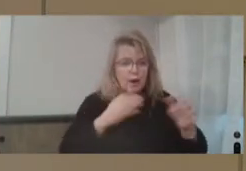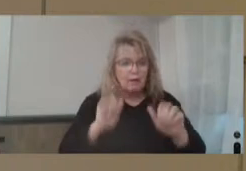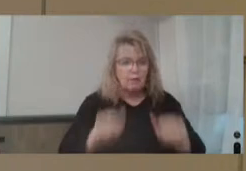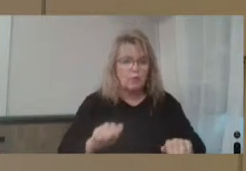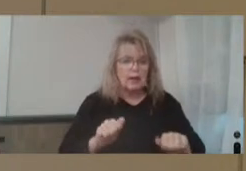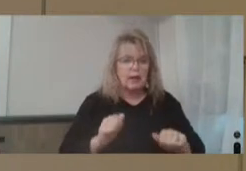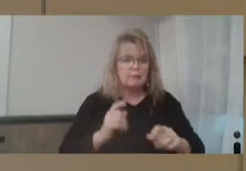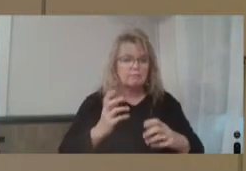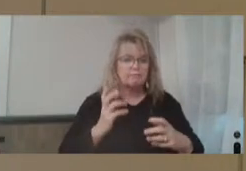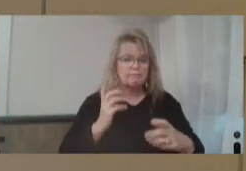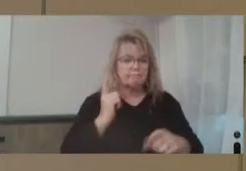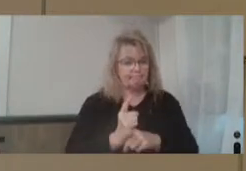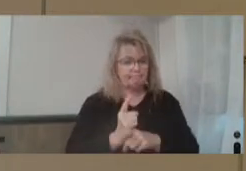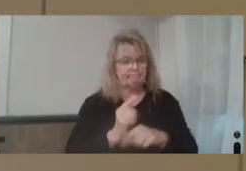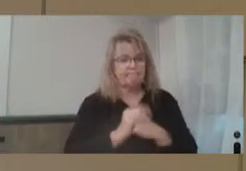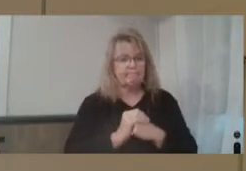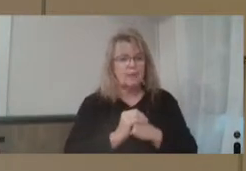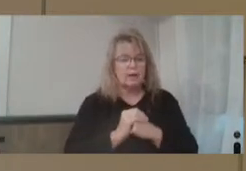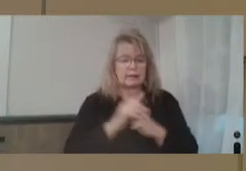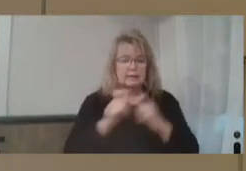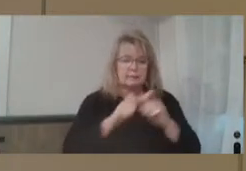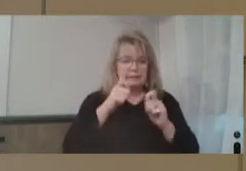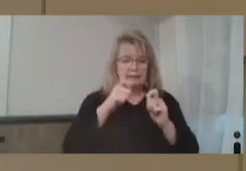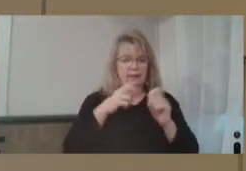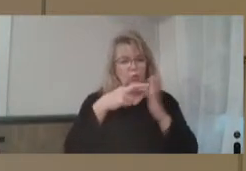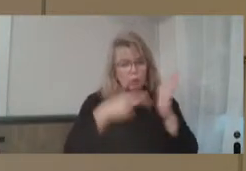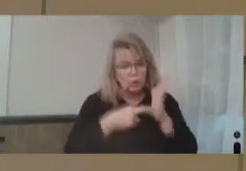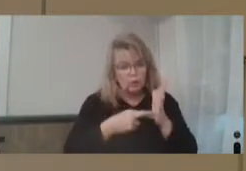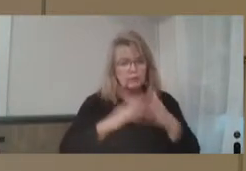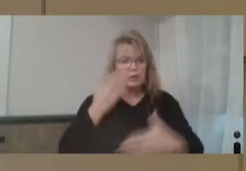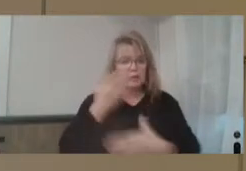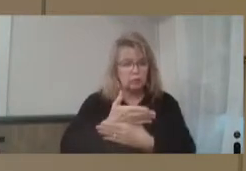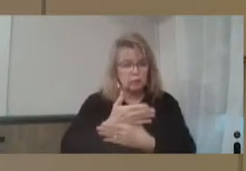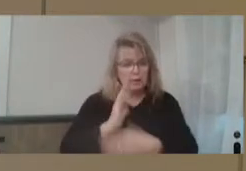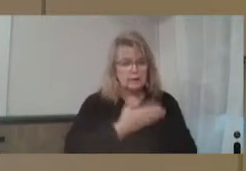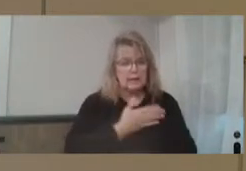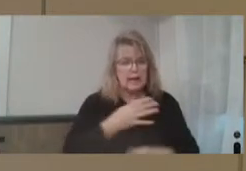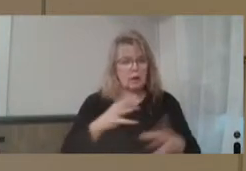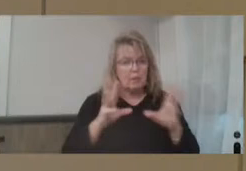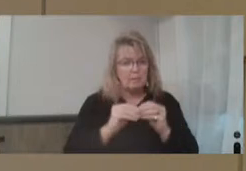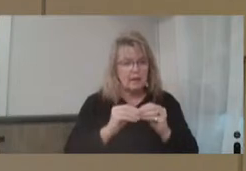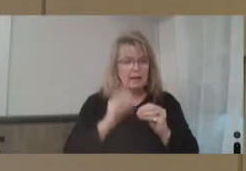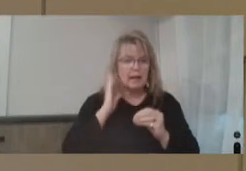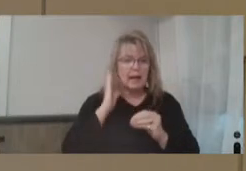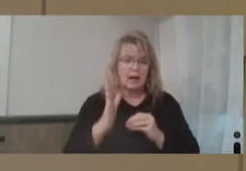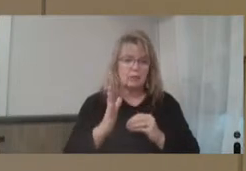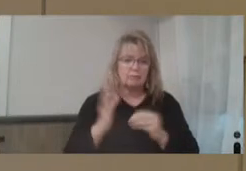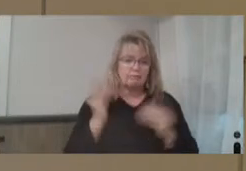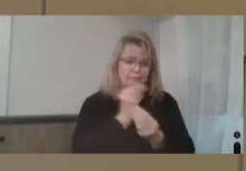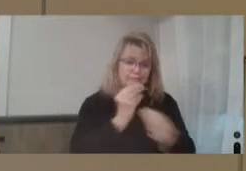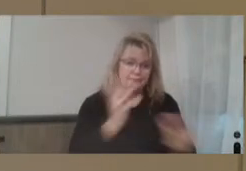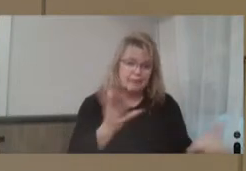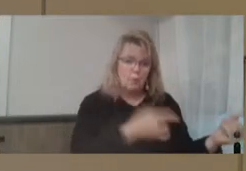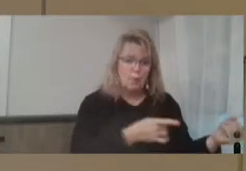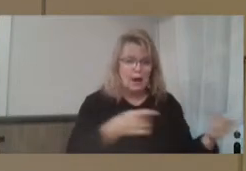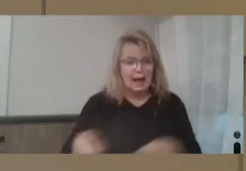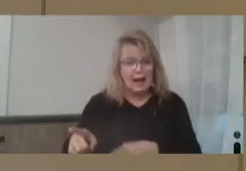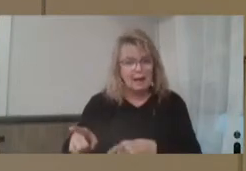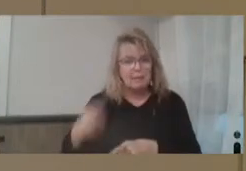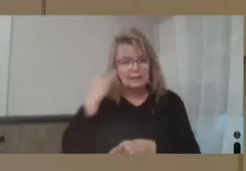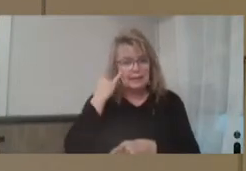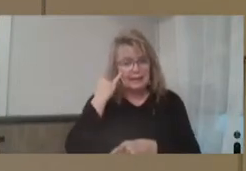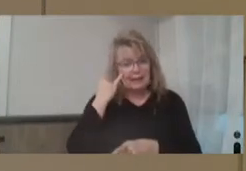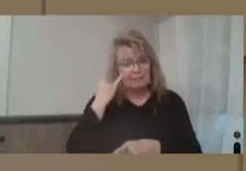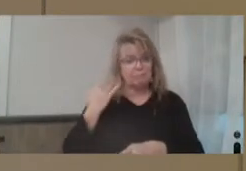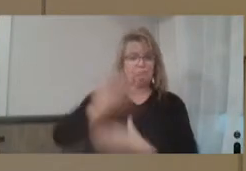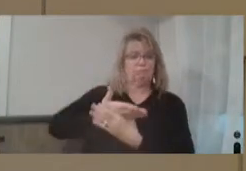But we do have protocols for disruptions at our meeting, and I'm just going to be tell you what happens as if we have